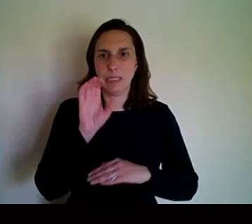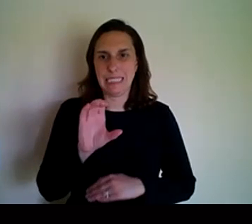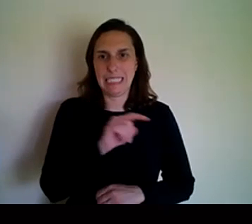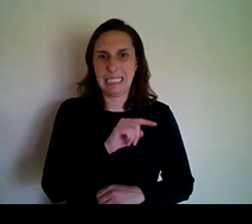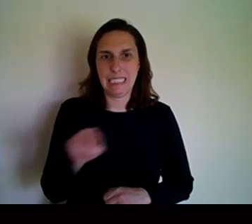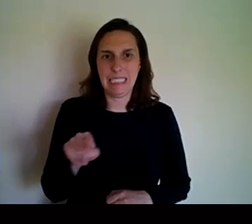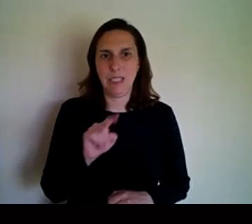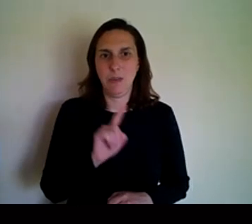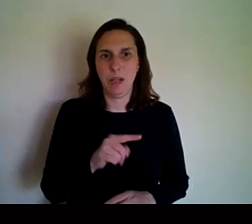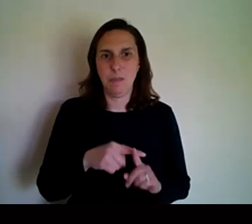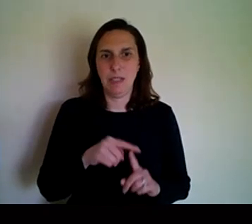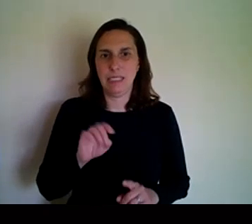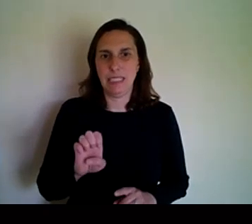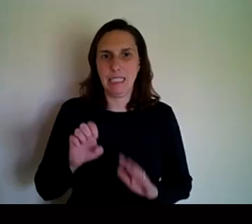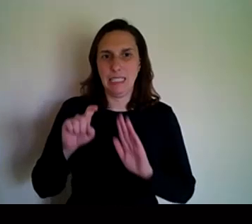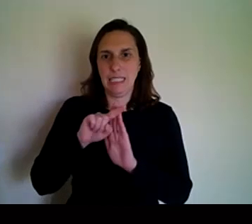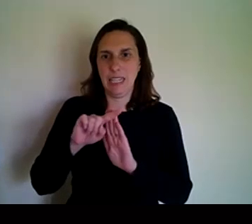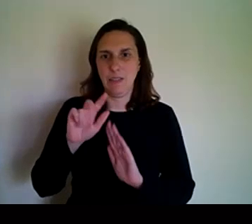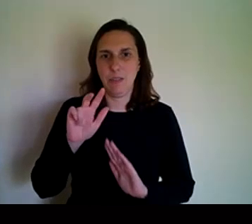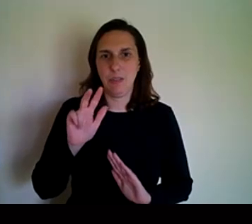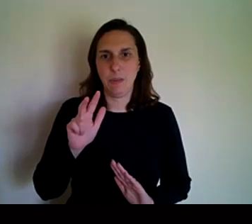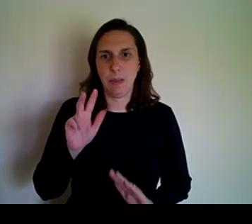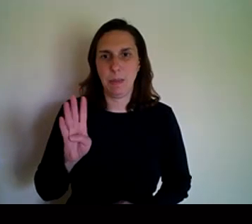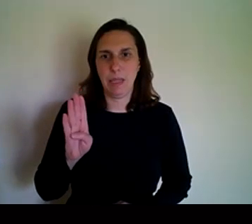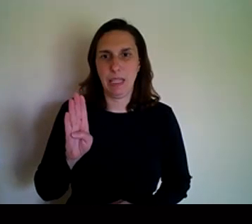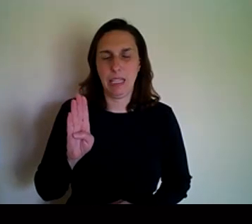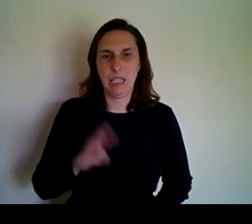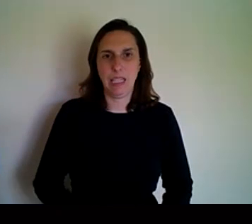1 plus e to the negative 3b,